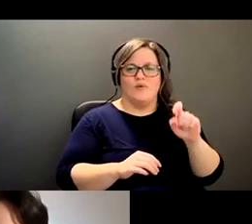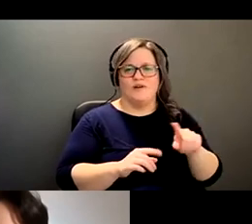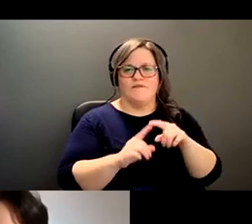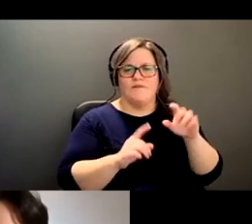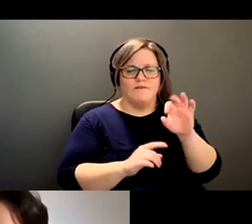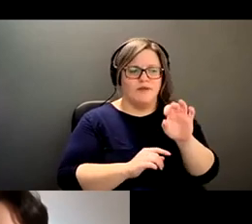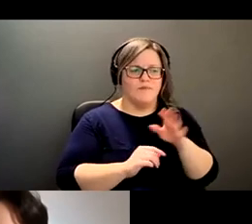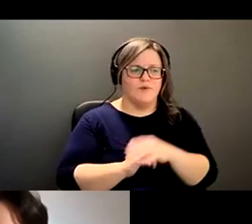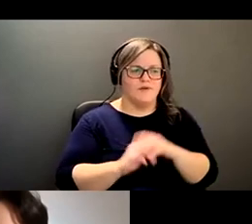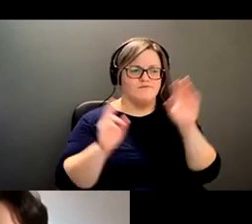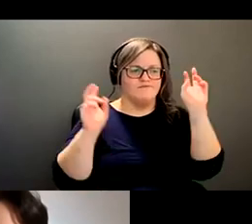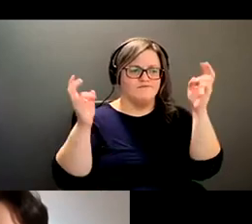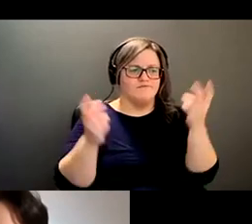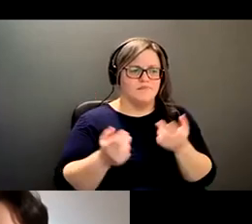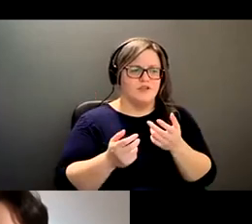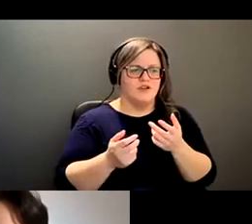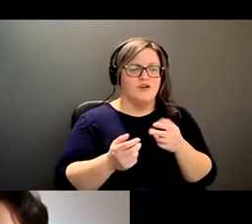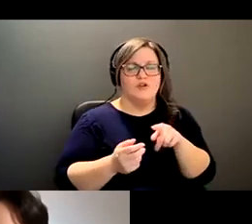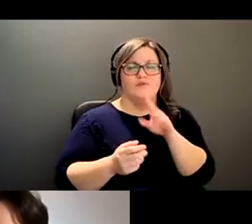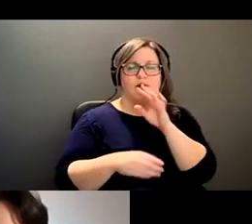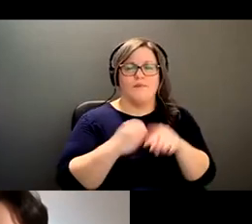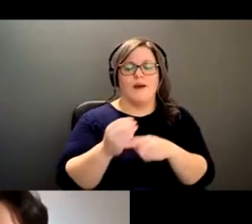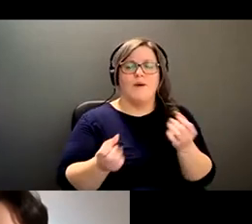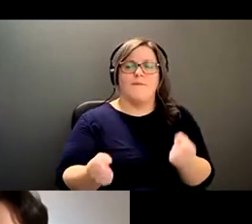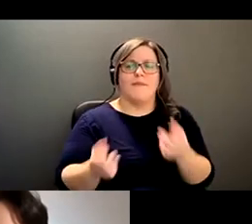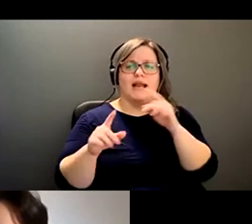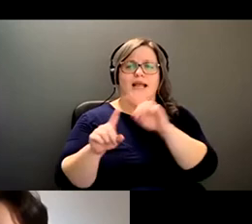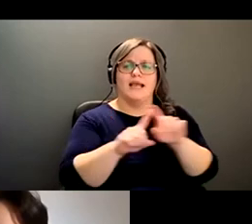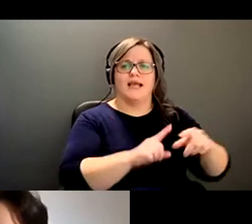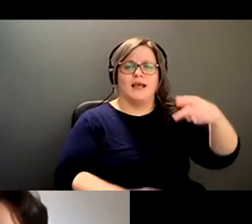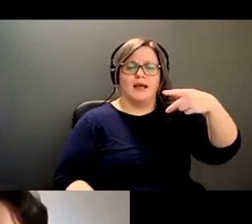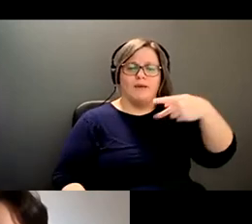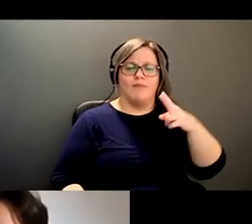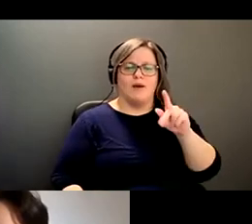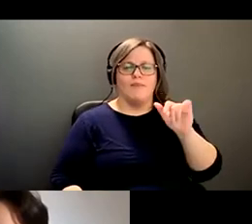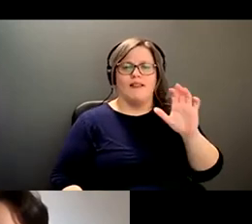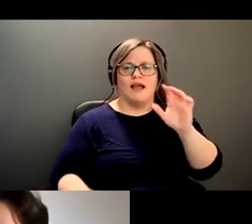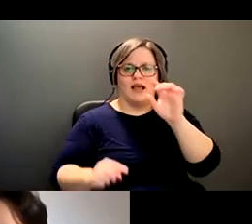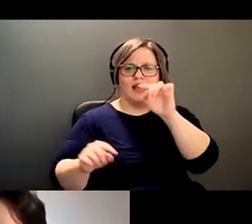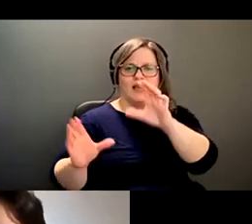guess what you're talking about is the idea of many publics. Who are we serving and why?